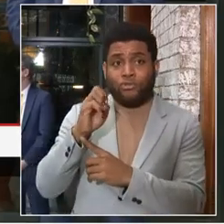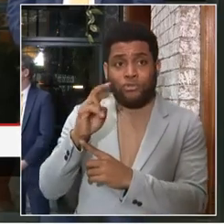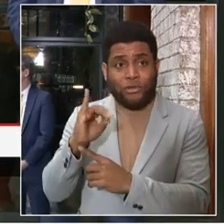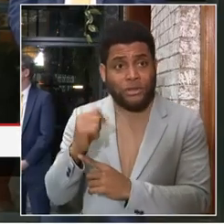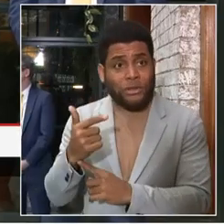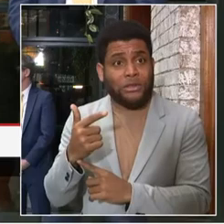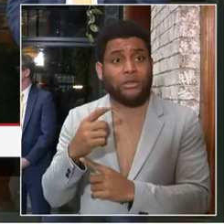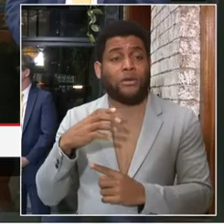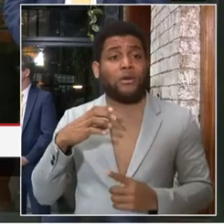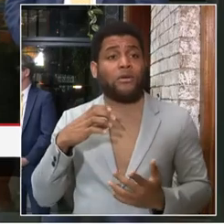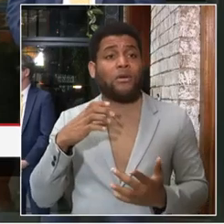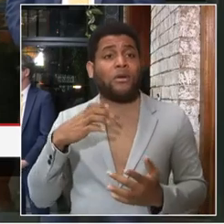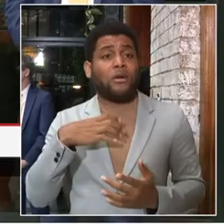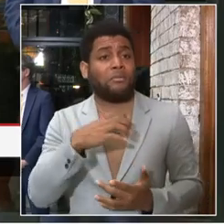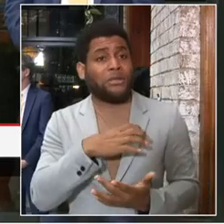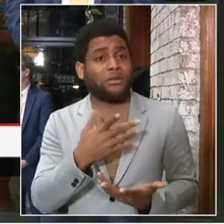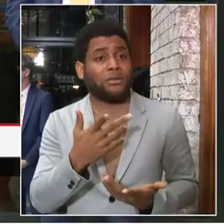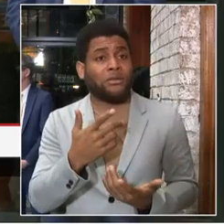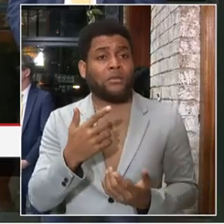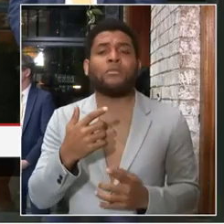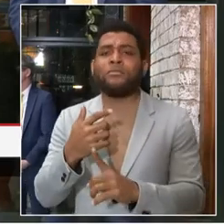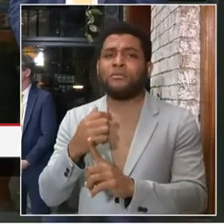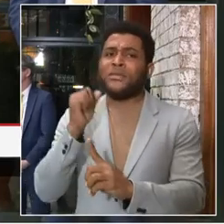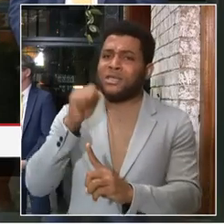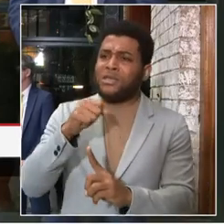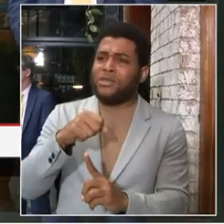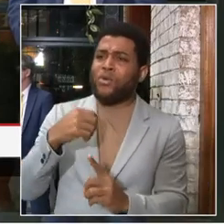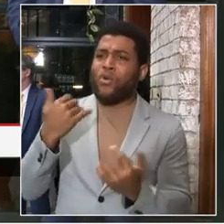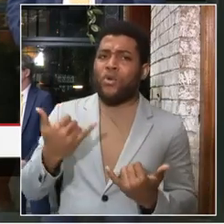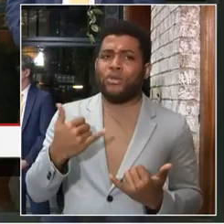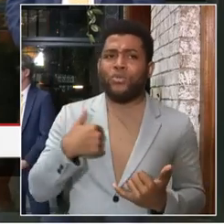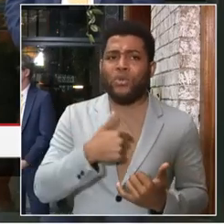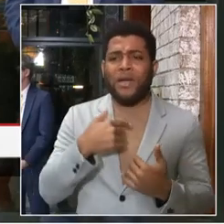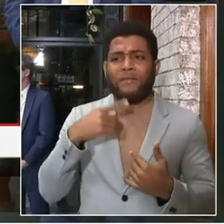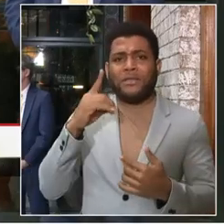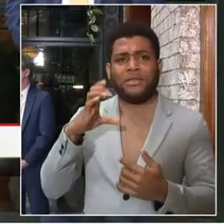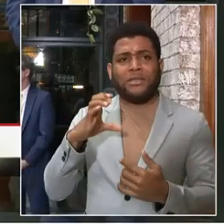not? We have DC residents on the steering committee. Are you asking, are we? In the area, in